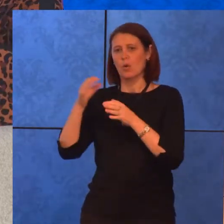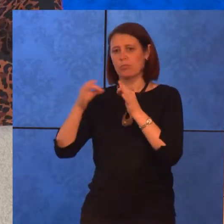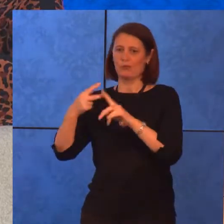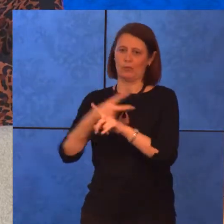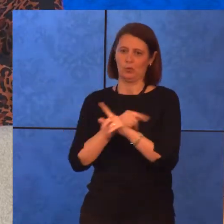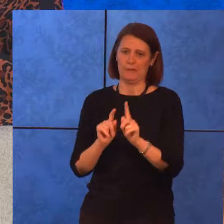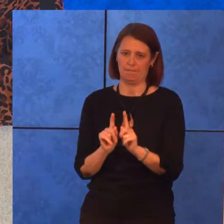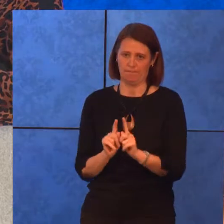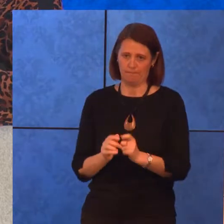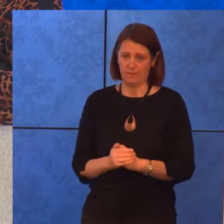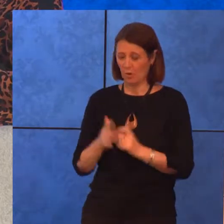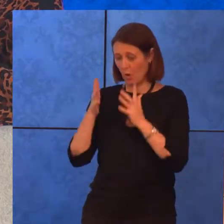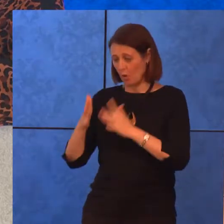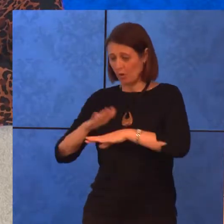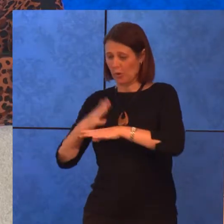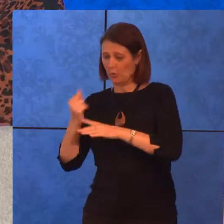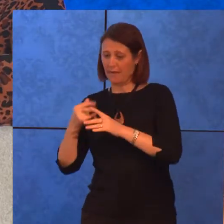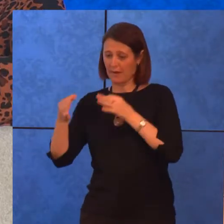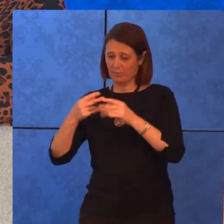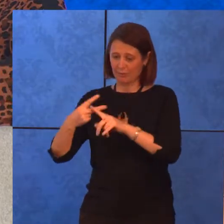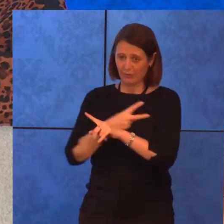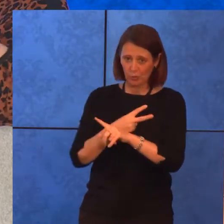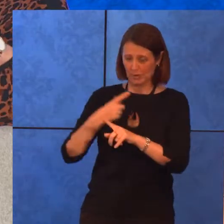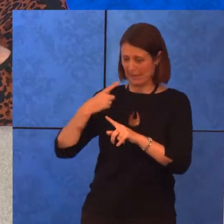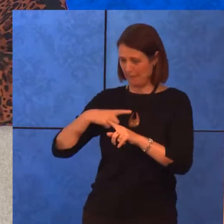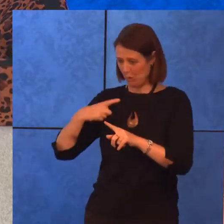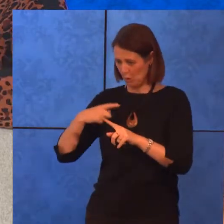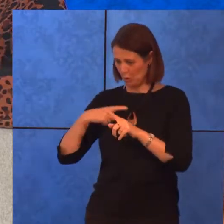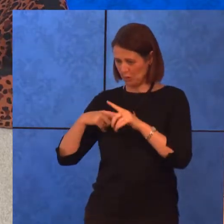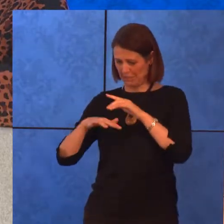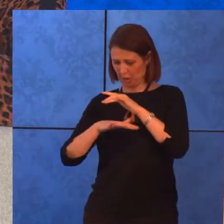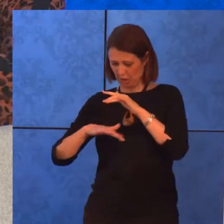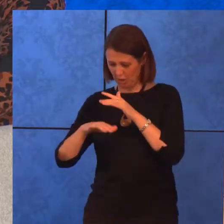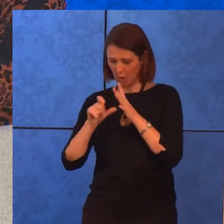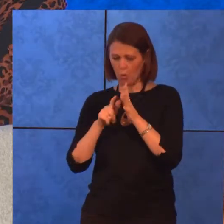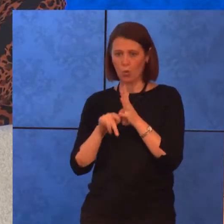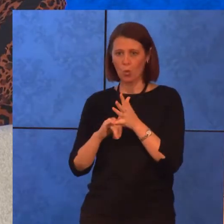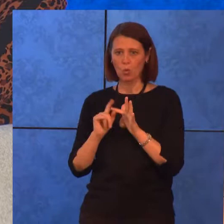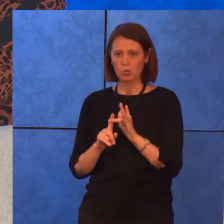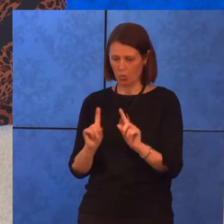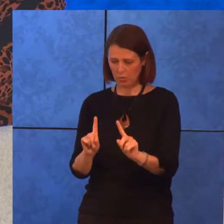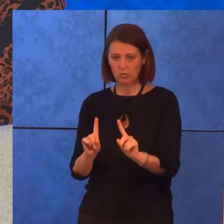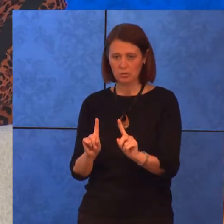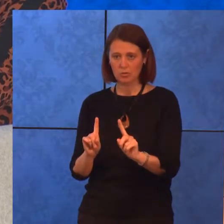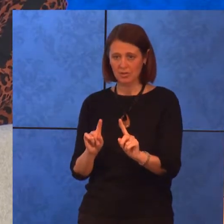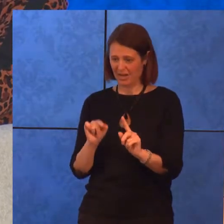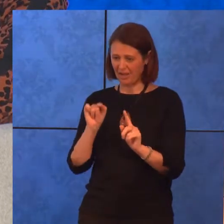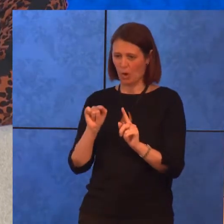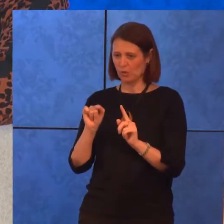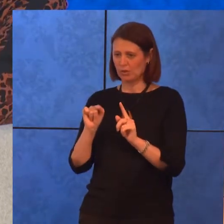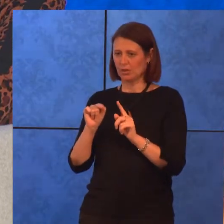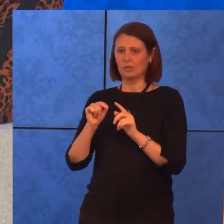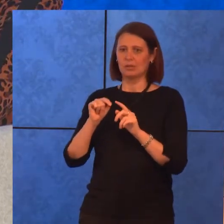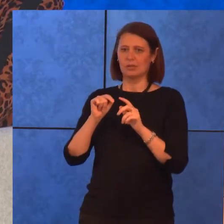a lot of the reason you have plan reviews is because the drivers and the underlying root causes are those things. They are